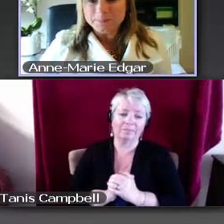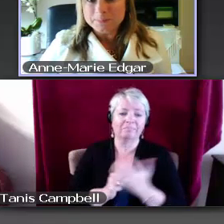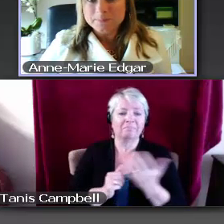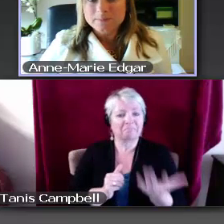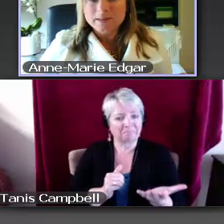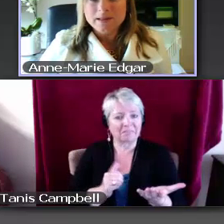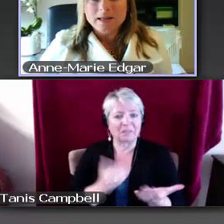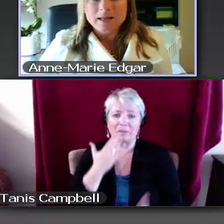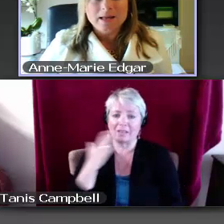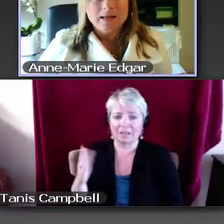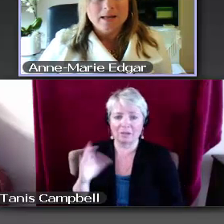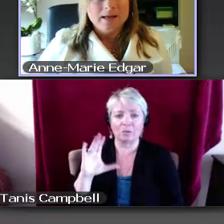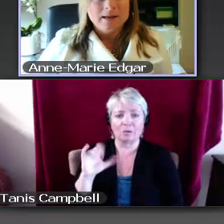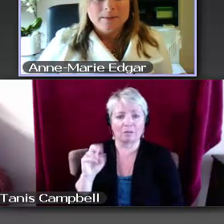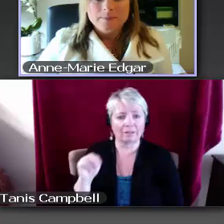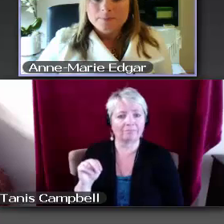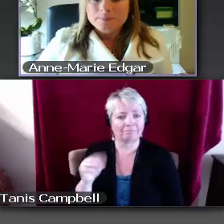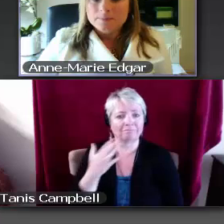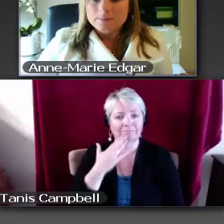Colin.